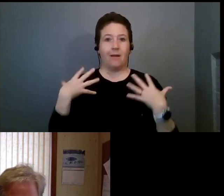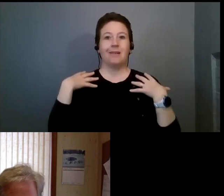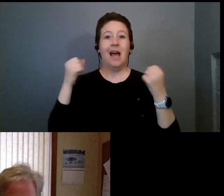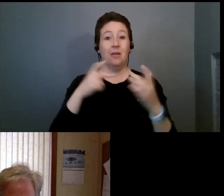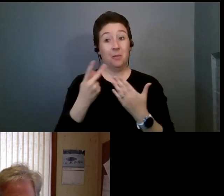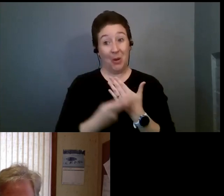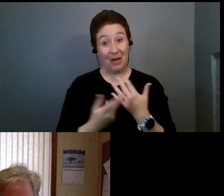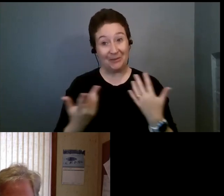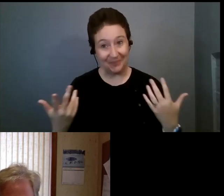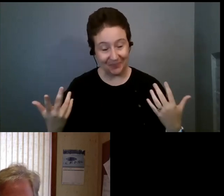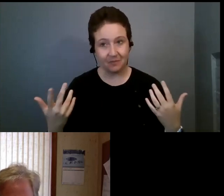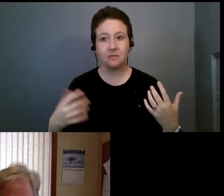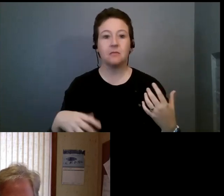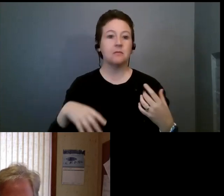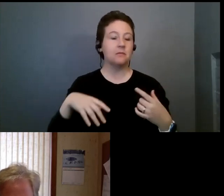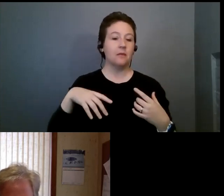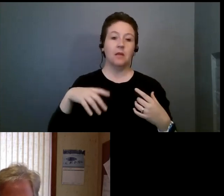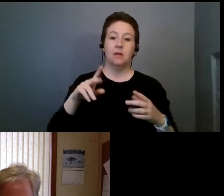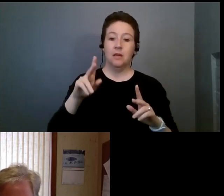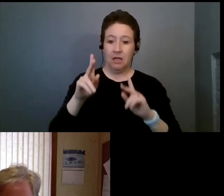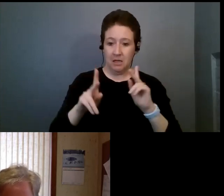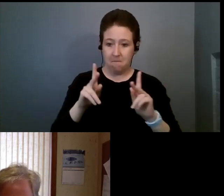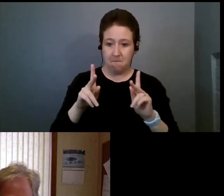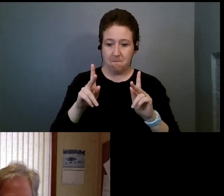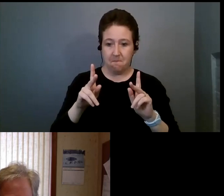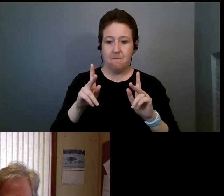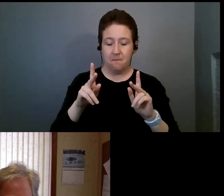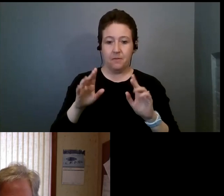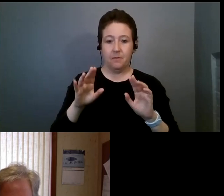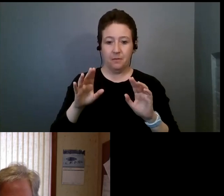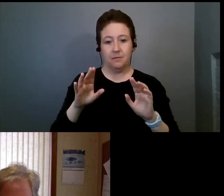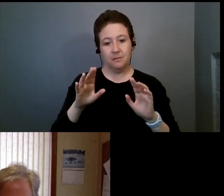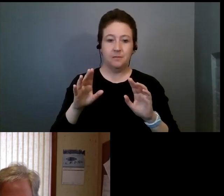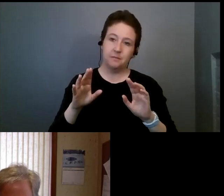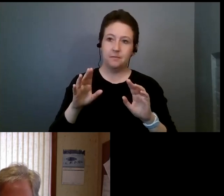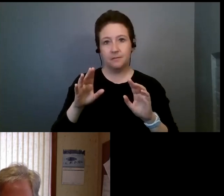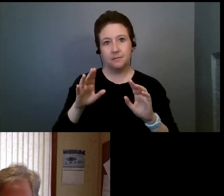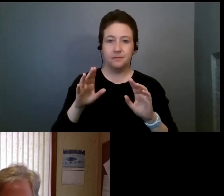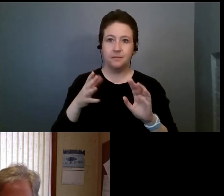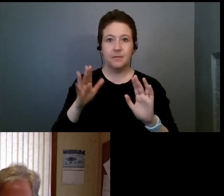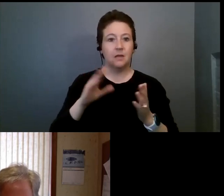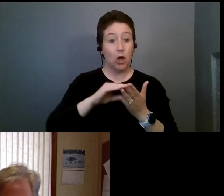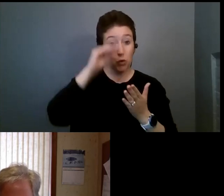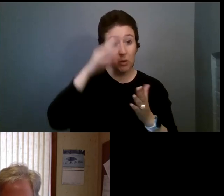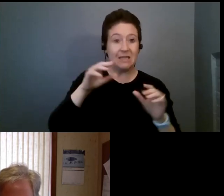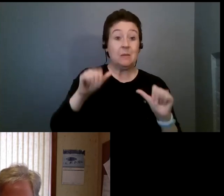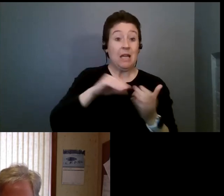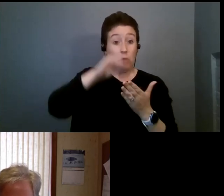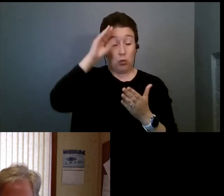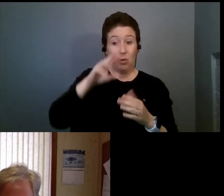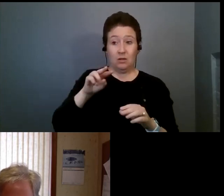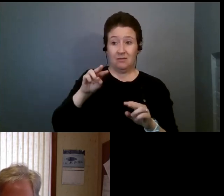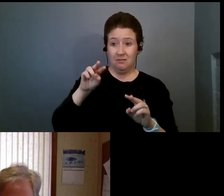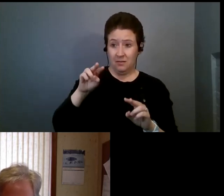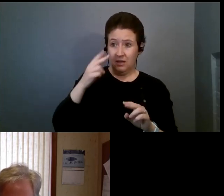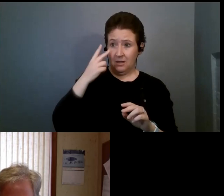programs. The people have, our students and potential students have watched